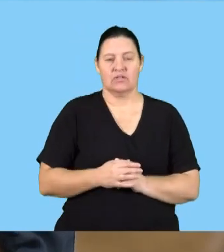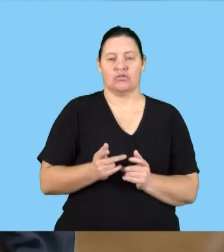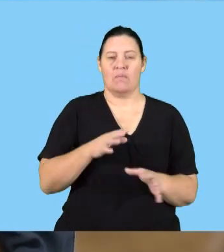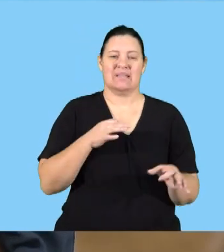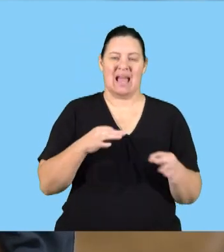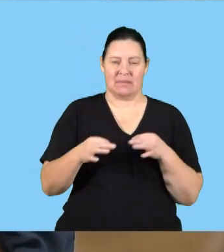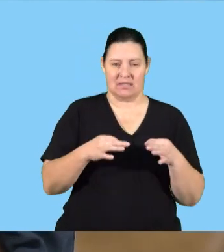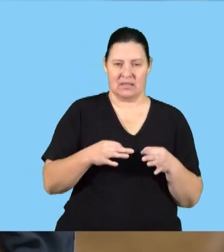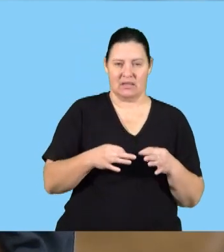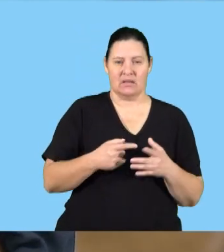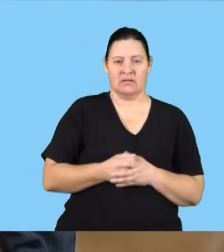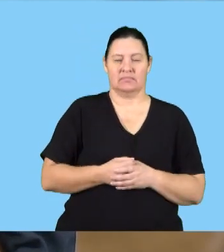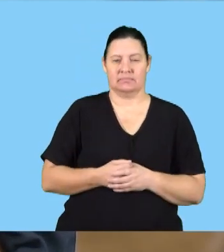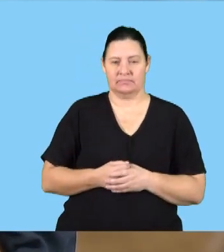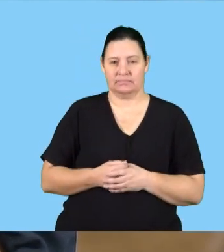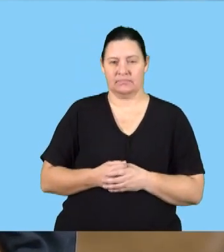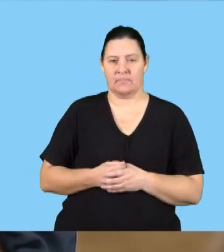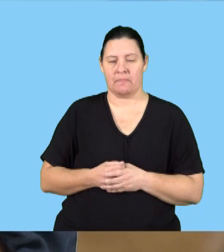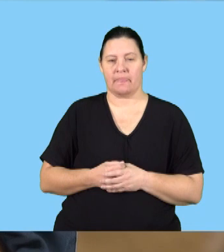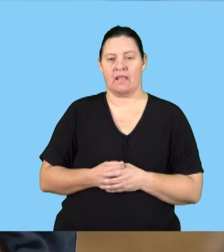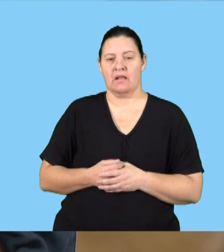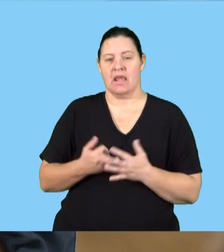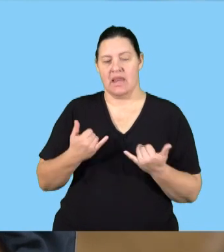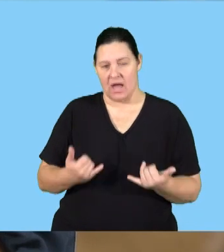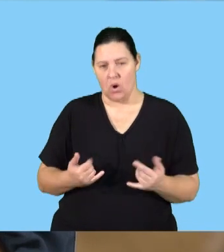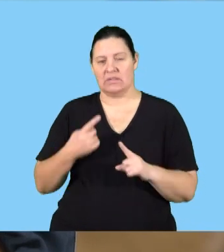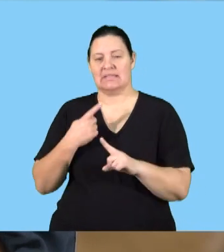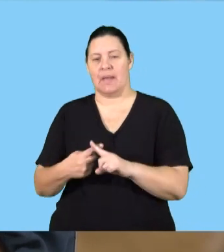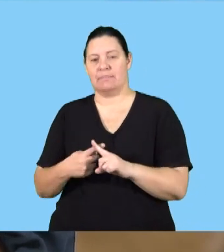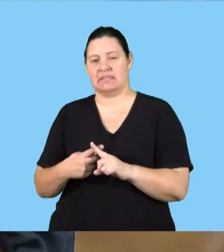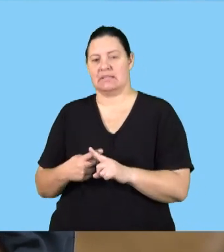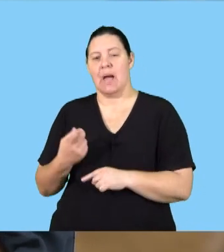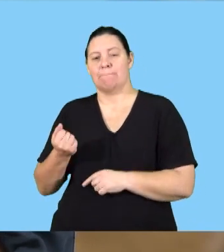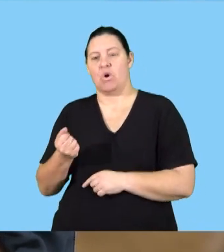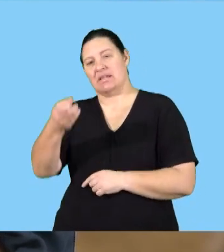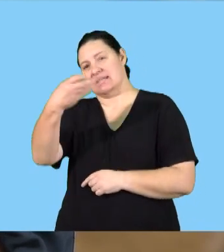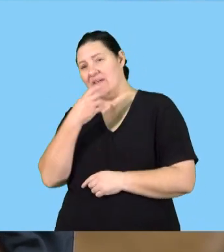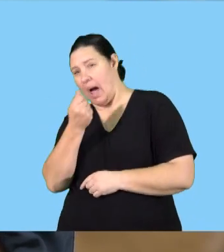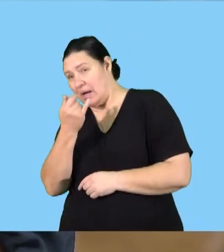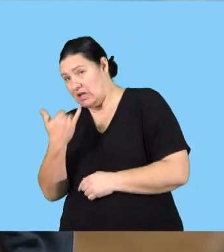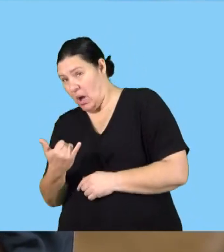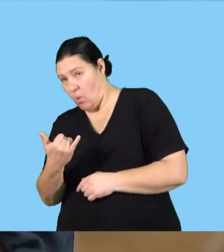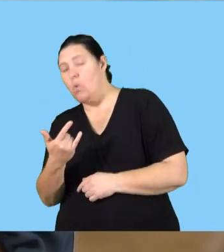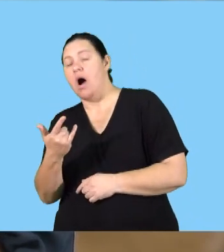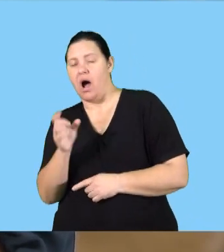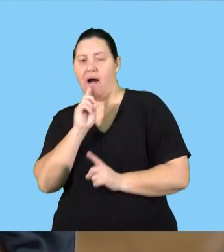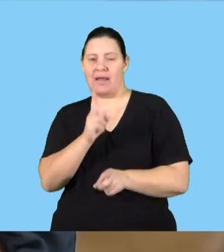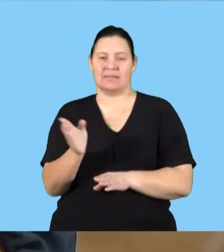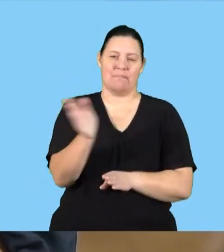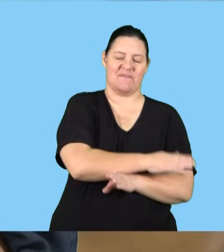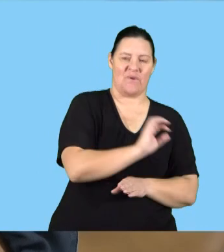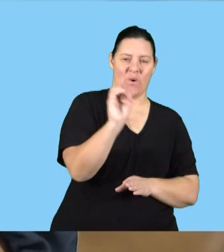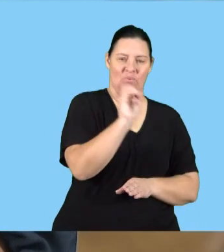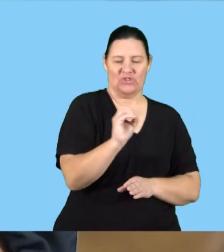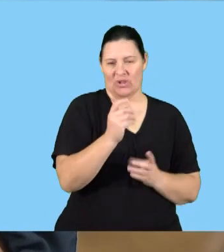denominator, and your denominator becomes the numerator, and then you multiply by the price given, and you get your answer. And